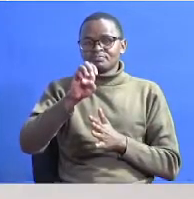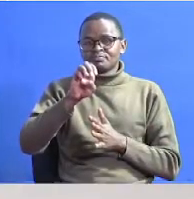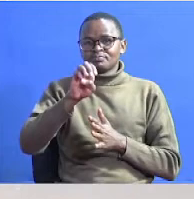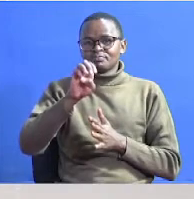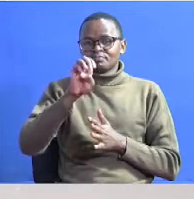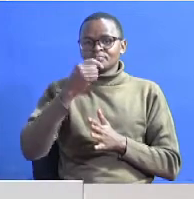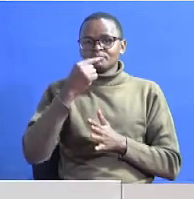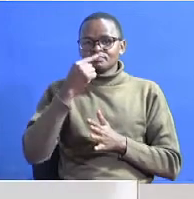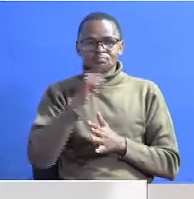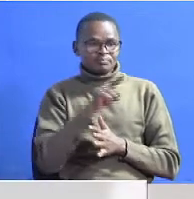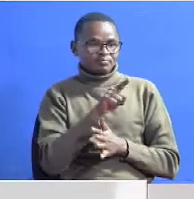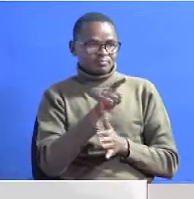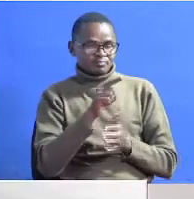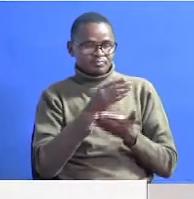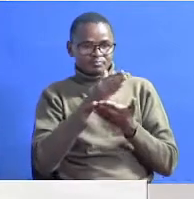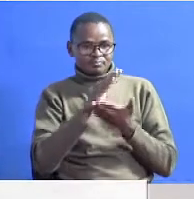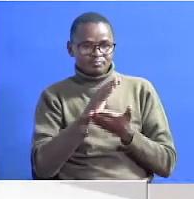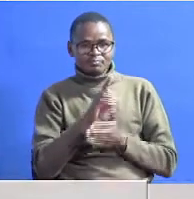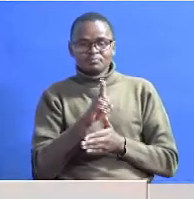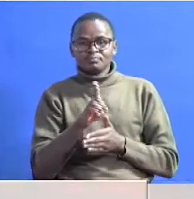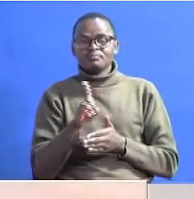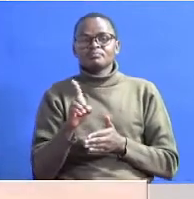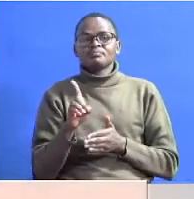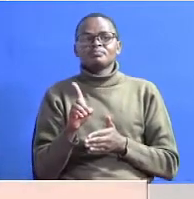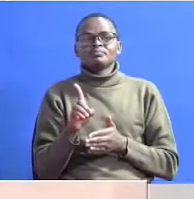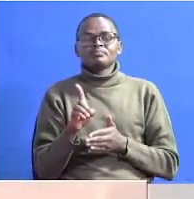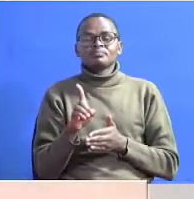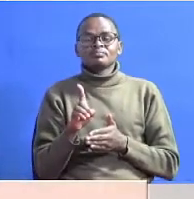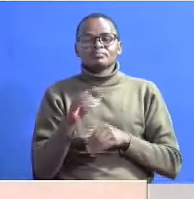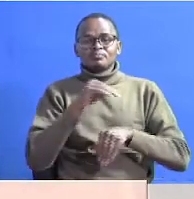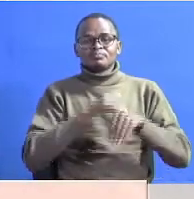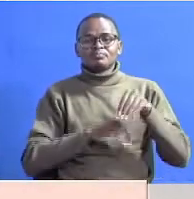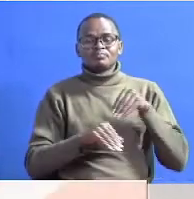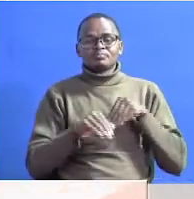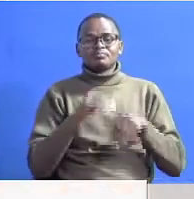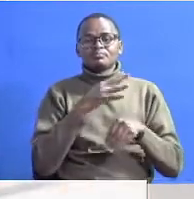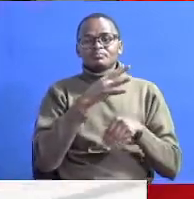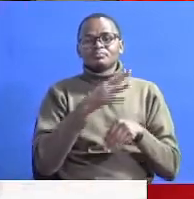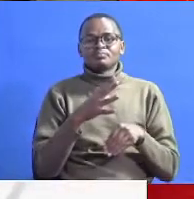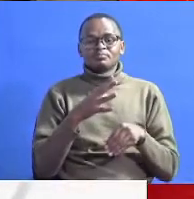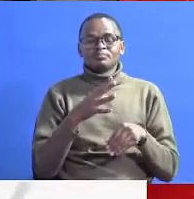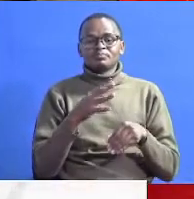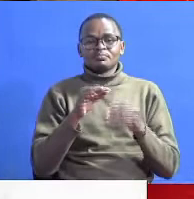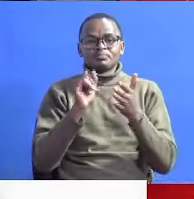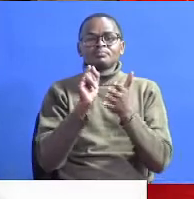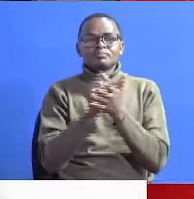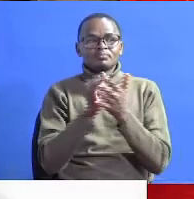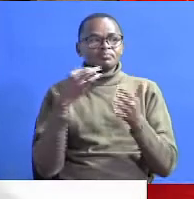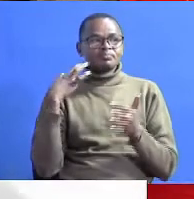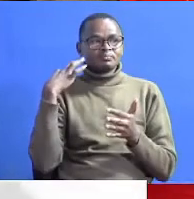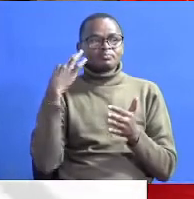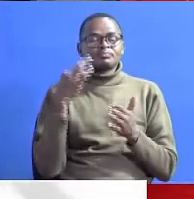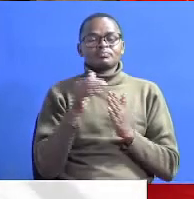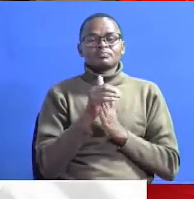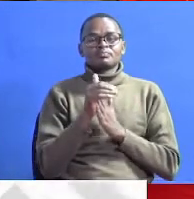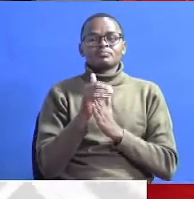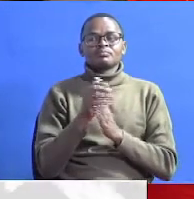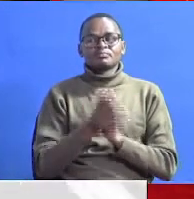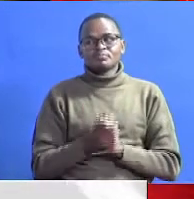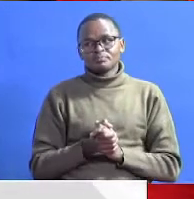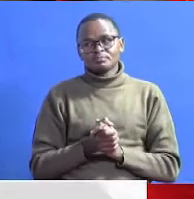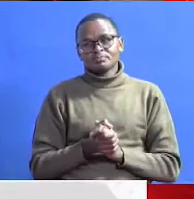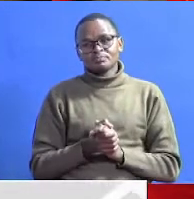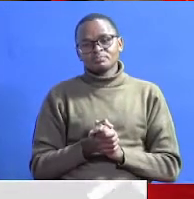smearing himself with some of these, corruption and issues that have been in the previous leaderships?